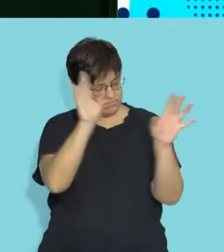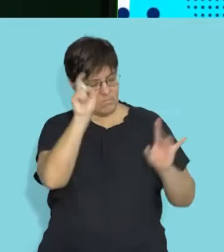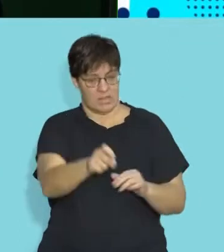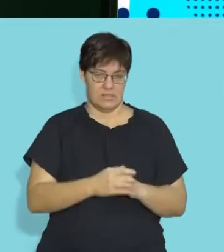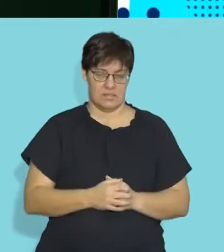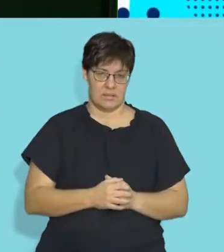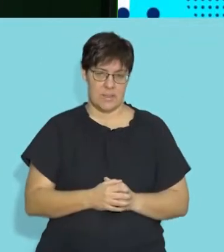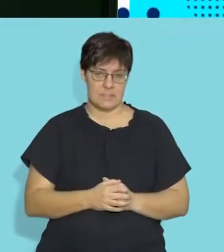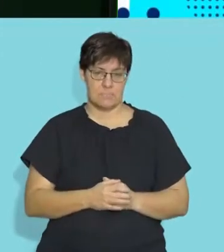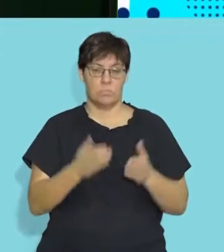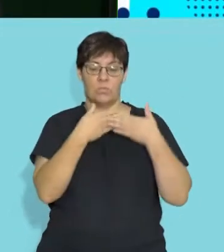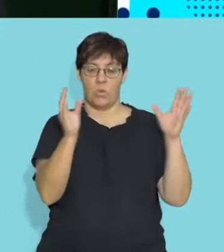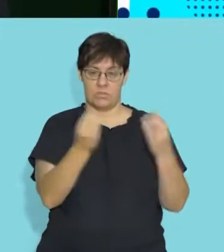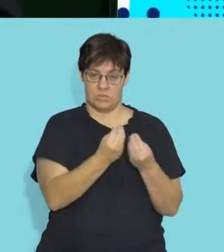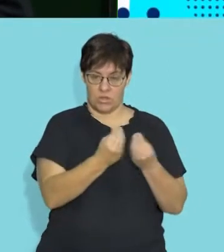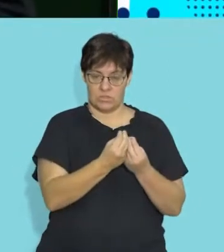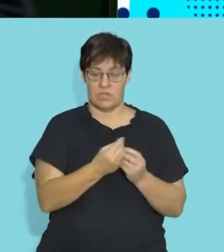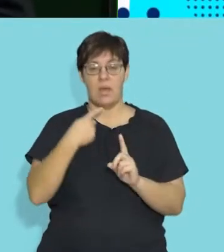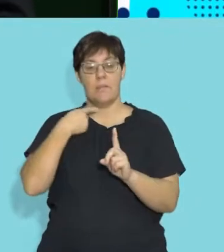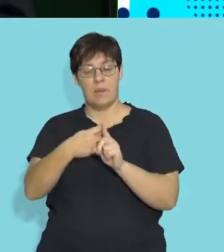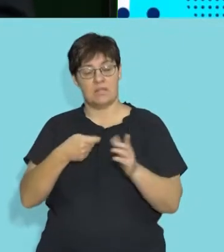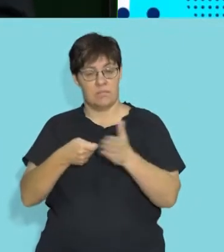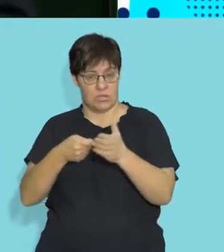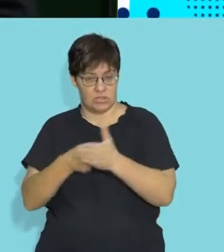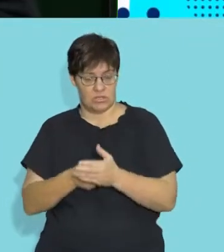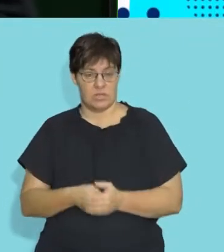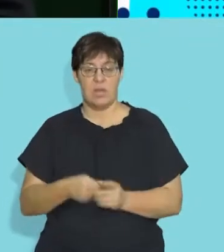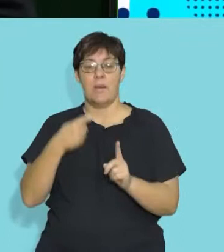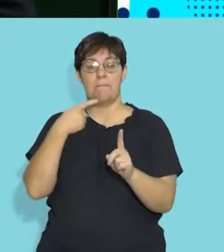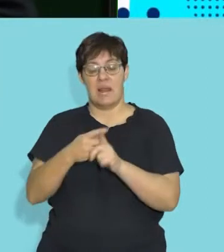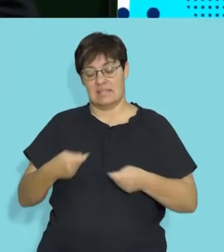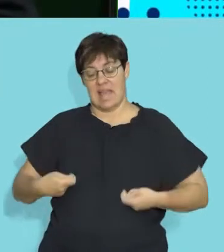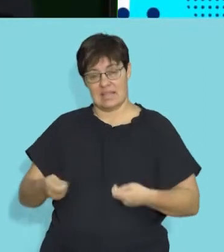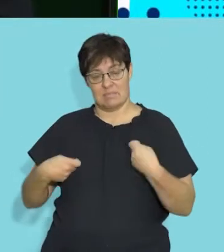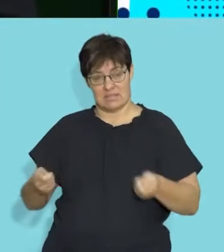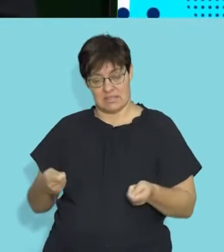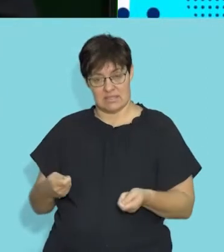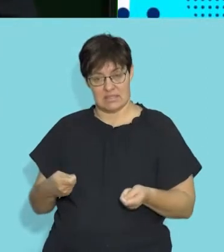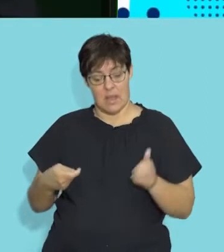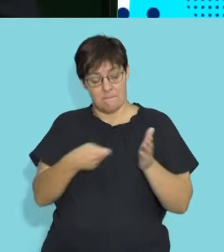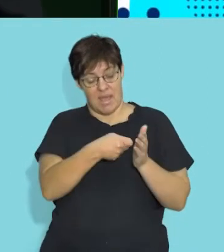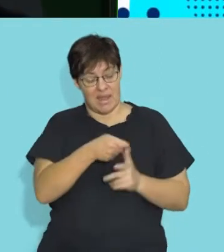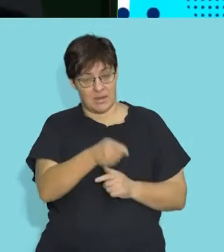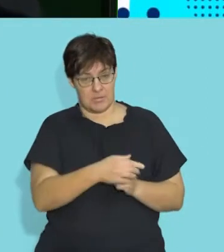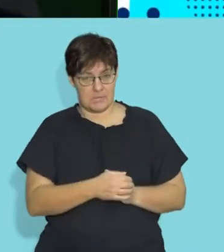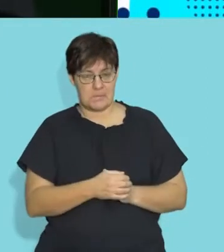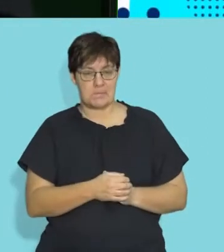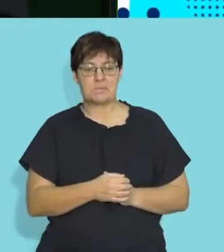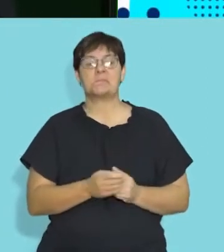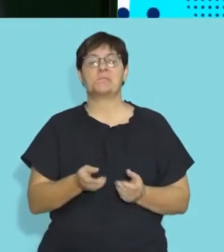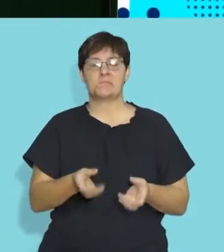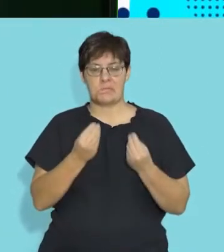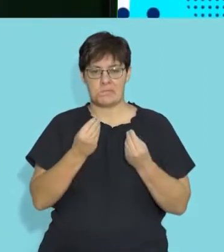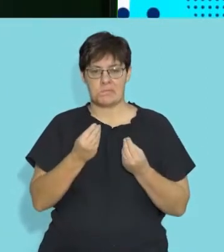Once again, I repeat, opening stock plus purchases plus expenses on purchases, that will give me